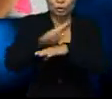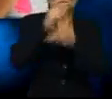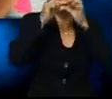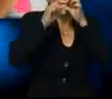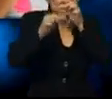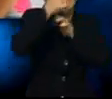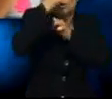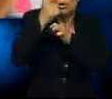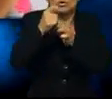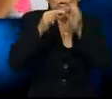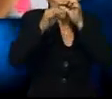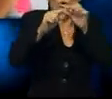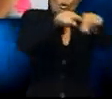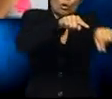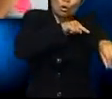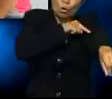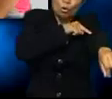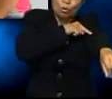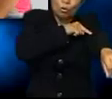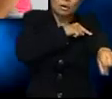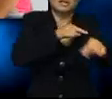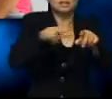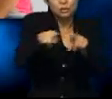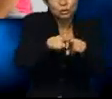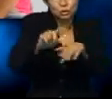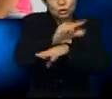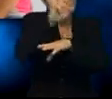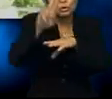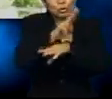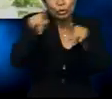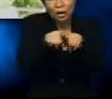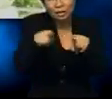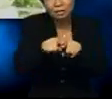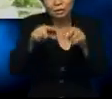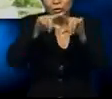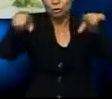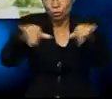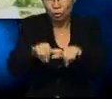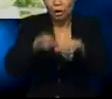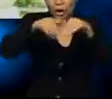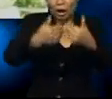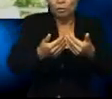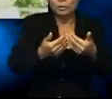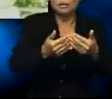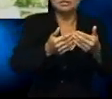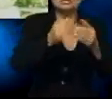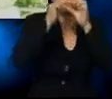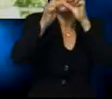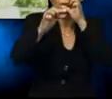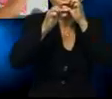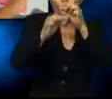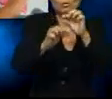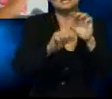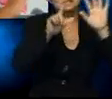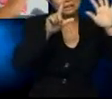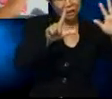I said, why don't we use straws, because straws are long and straight and may act as a ruler. So how many straws make one length of the